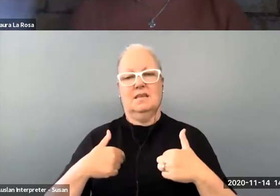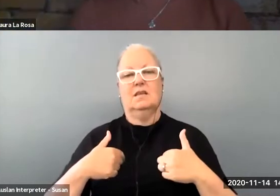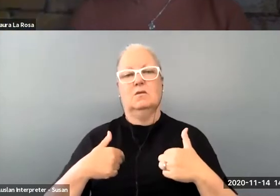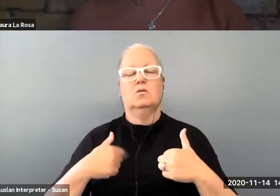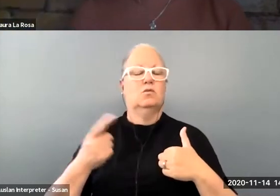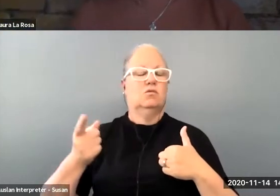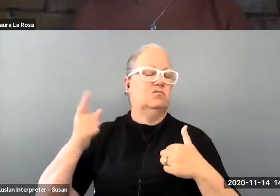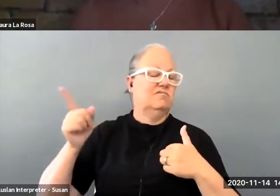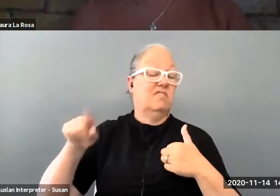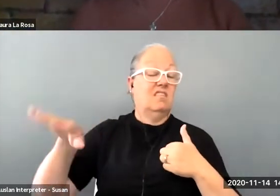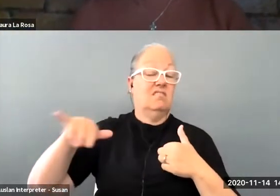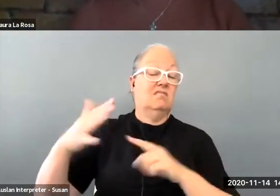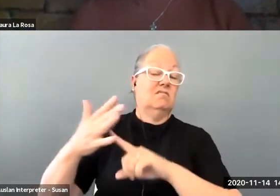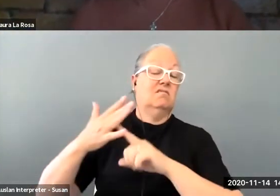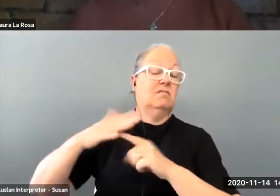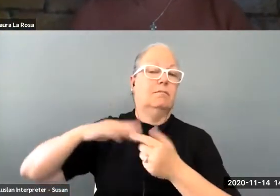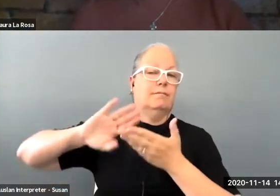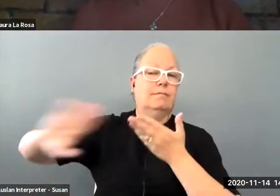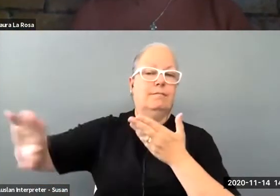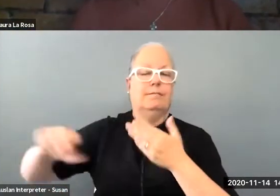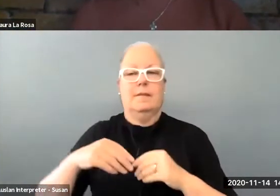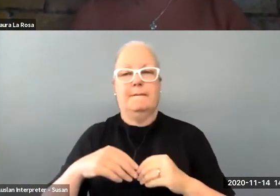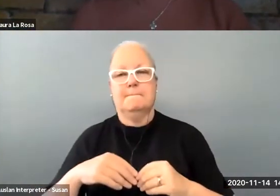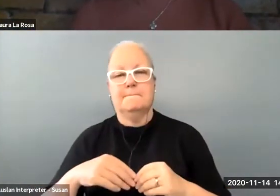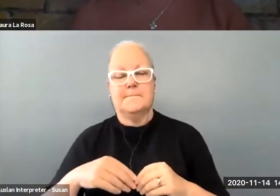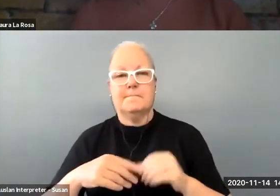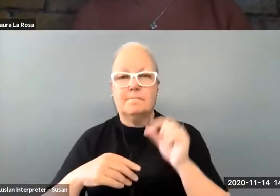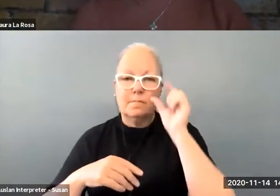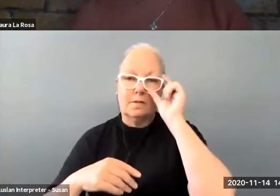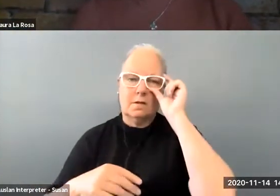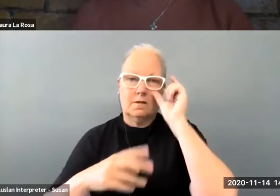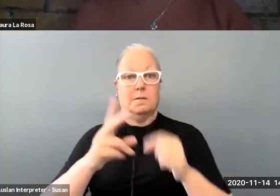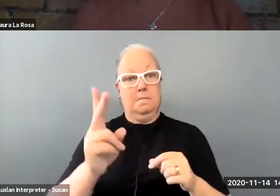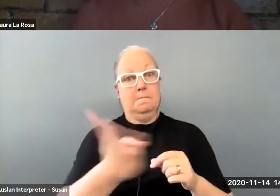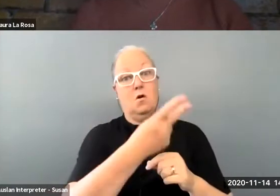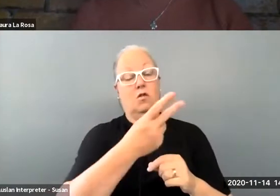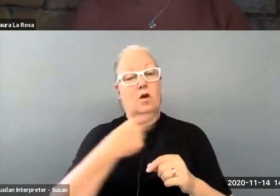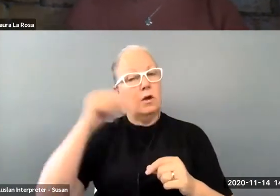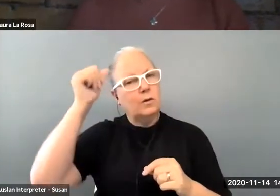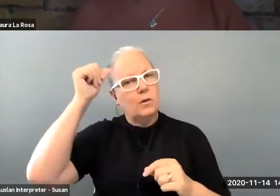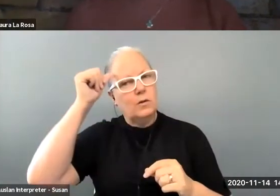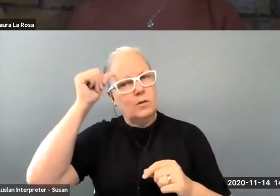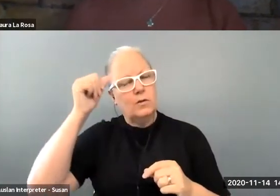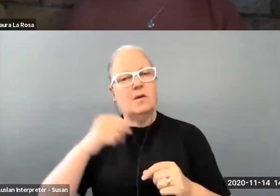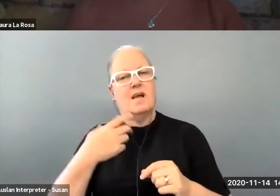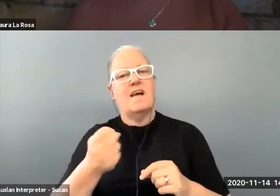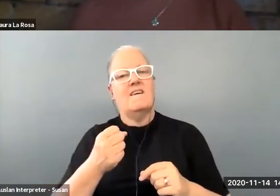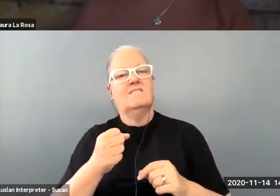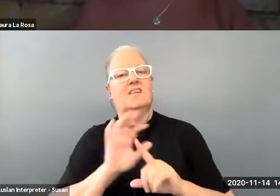pushback. Yeah, because you both have received or experience